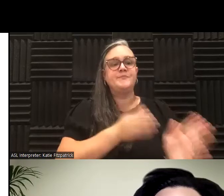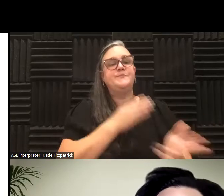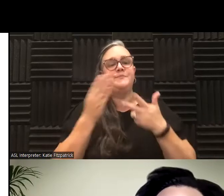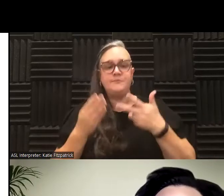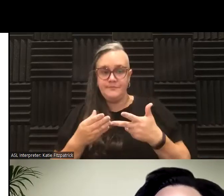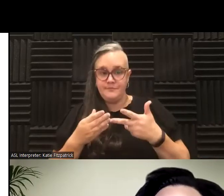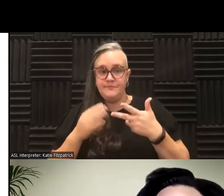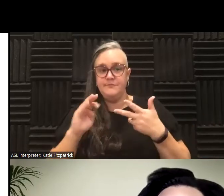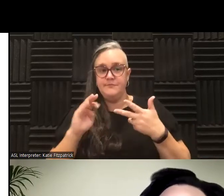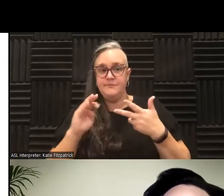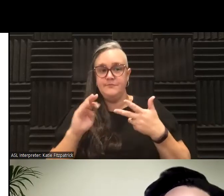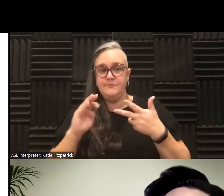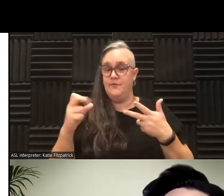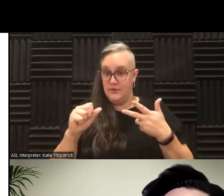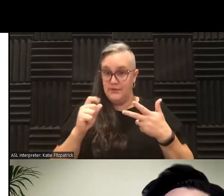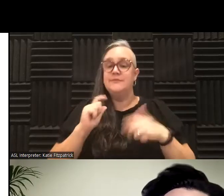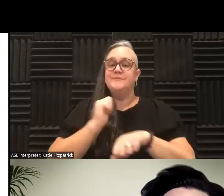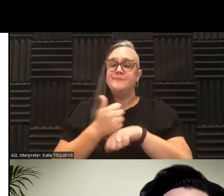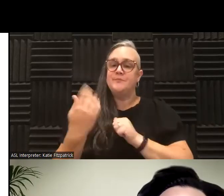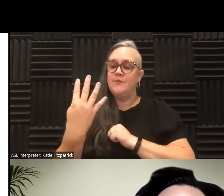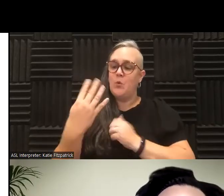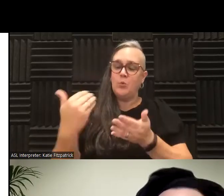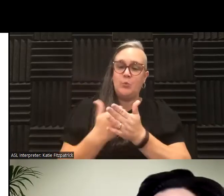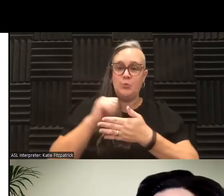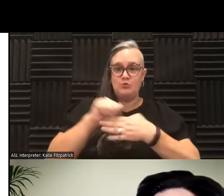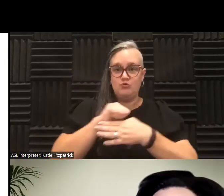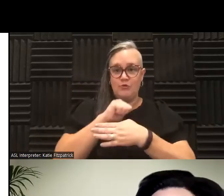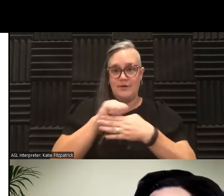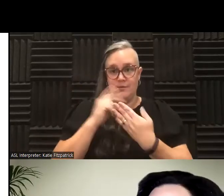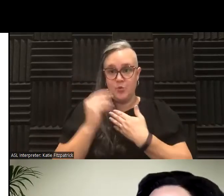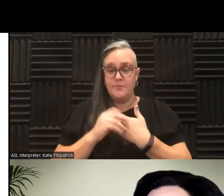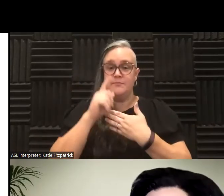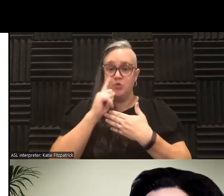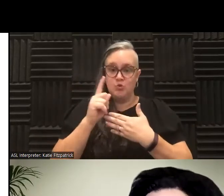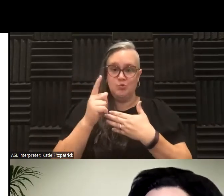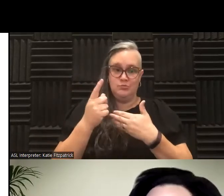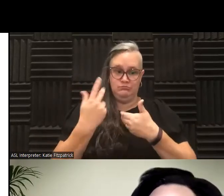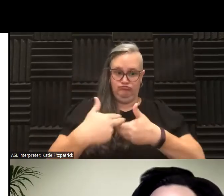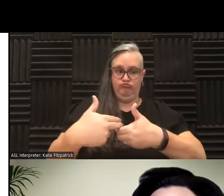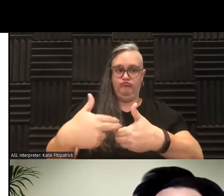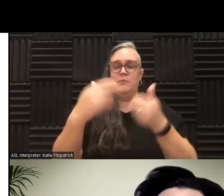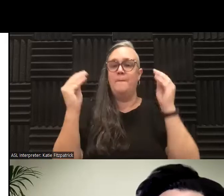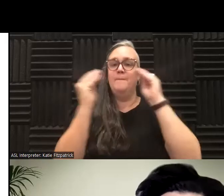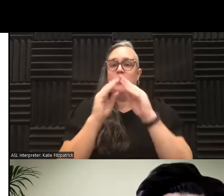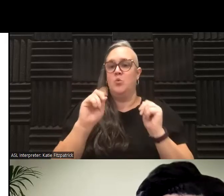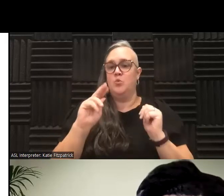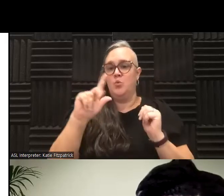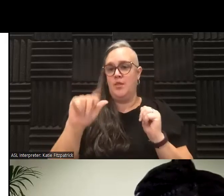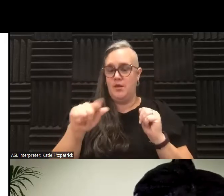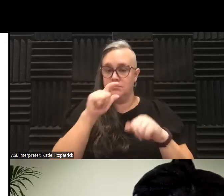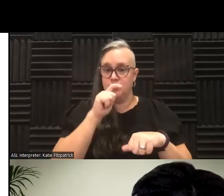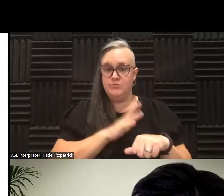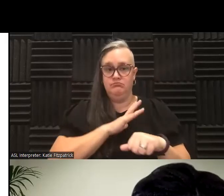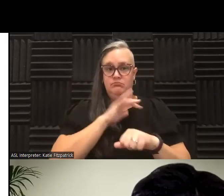has also approved 4 new training programs to increase the number of doulas that are within the state of